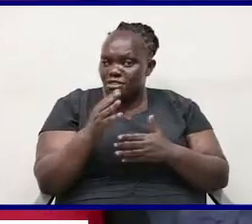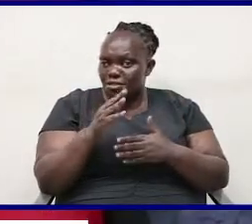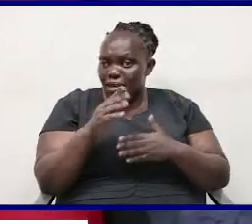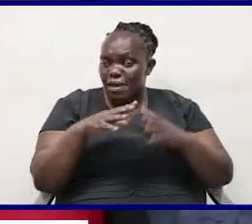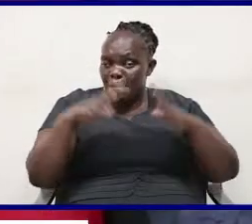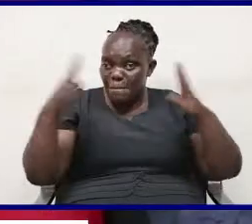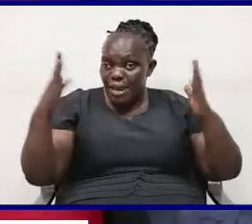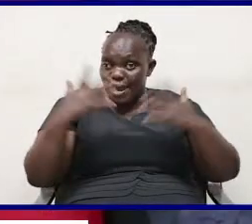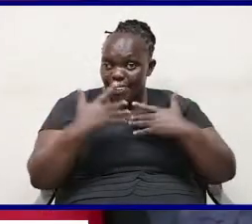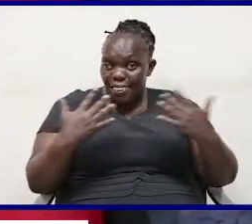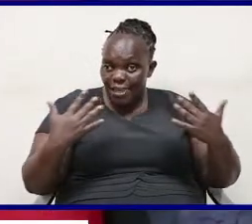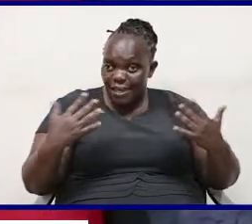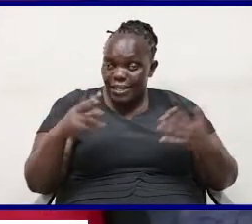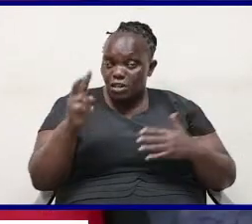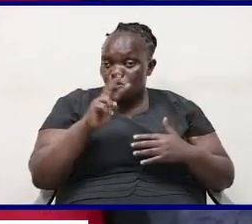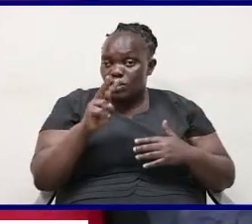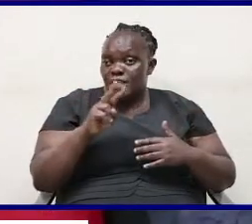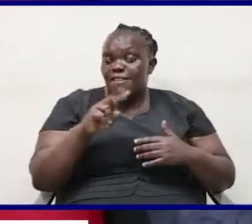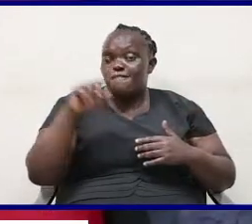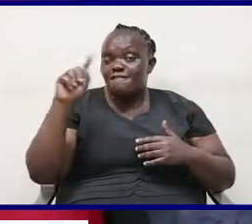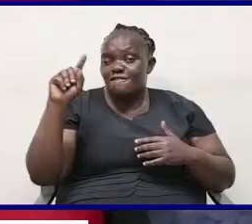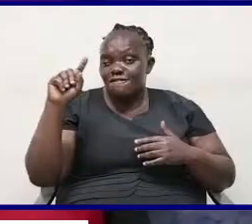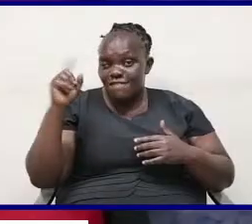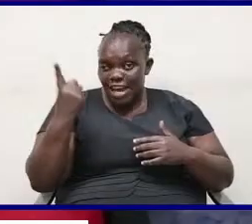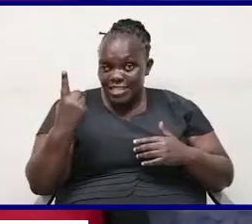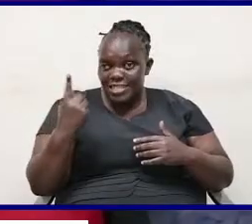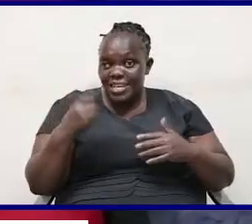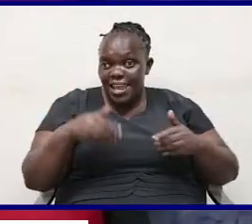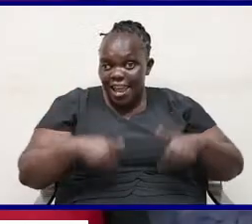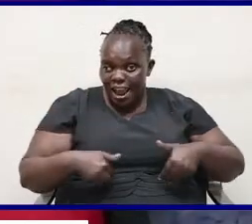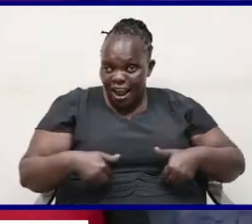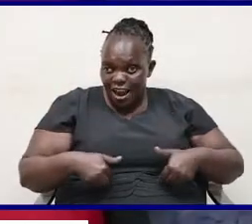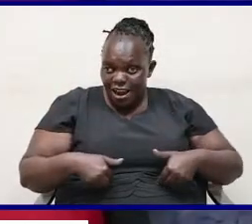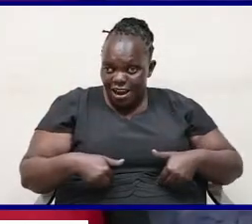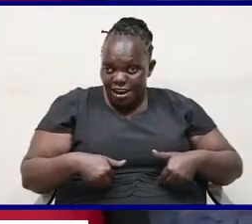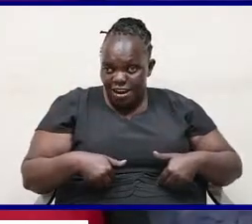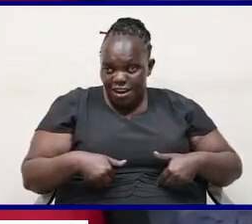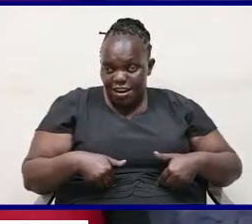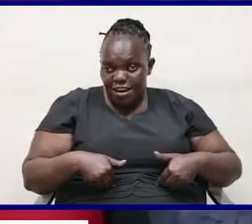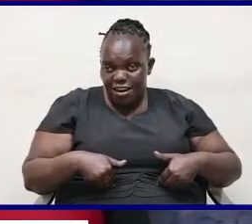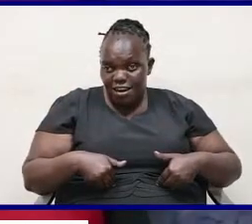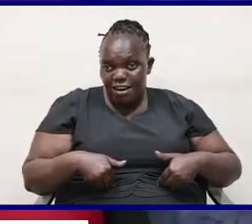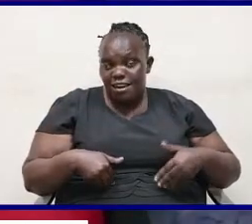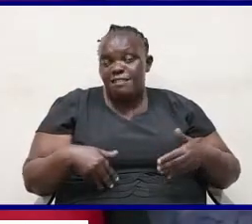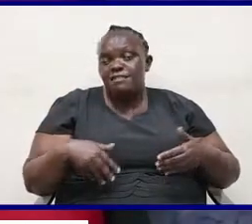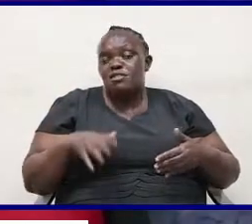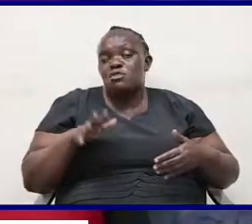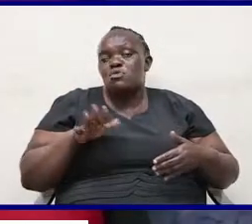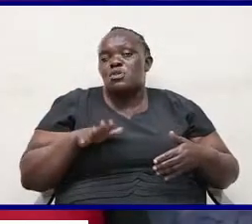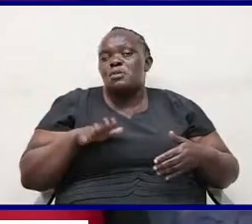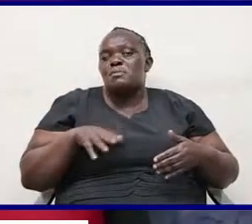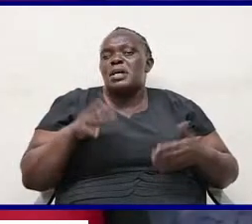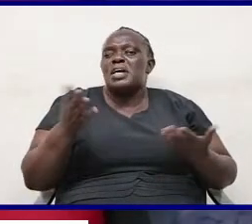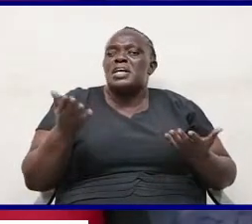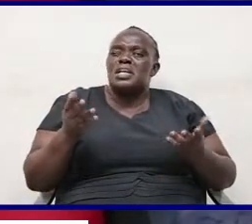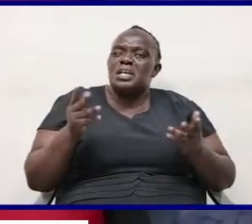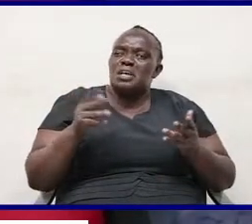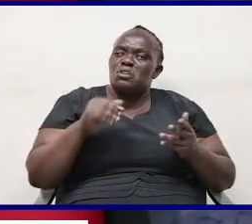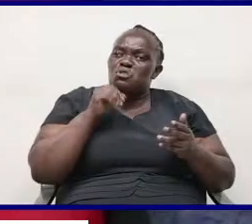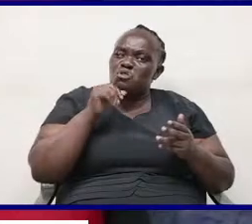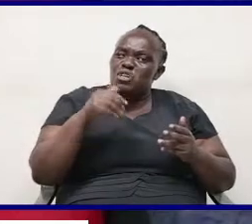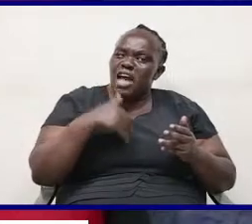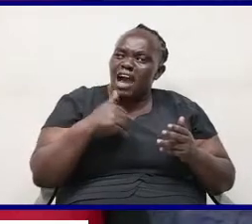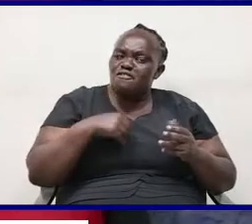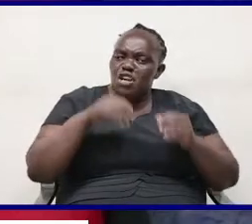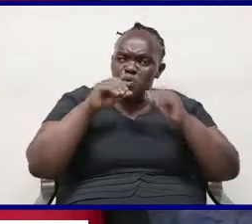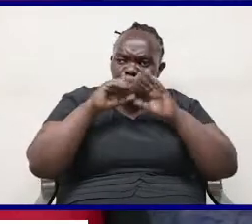So the big thing that we're actually looking at is the fact that most of these young women, the MSMEs, they don't have